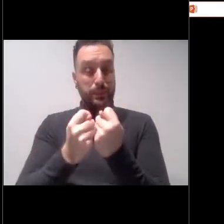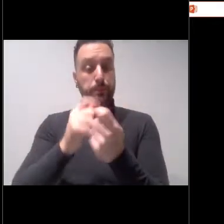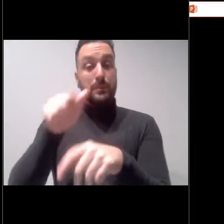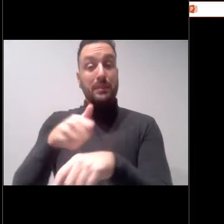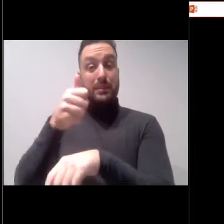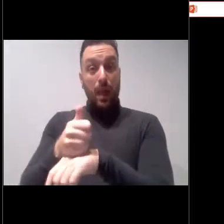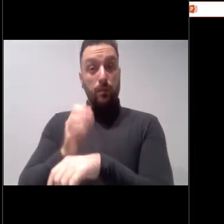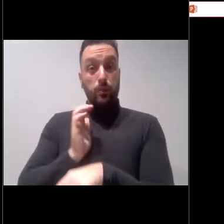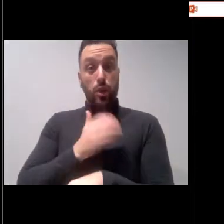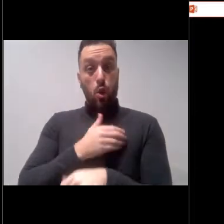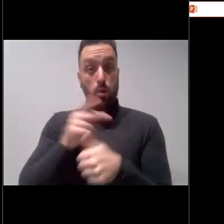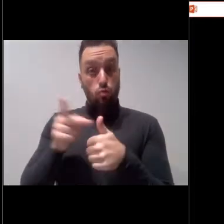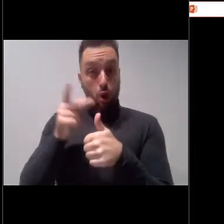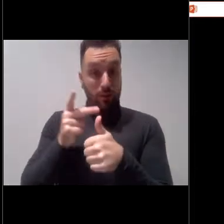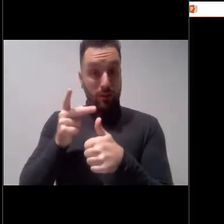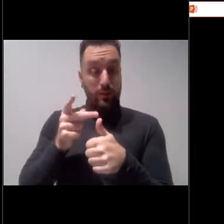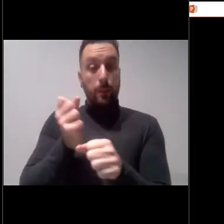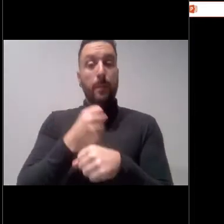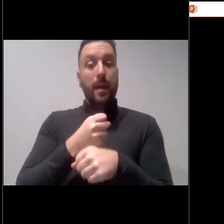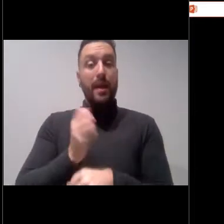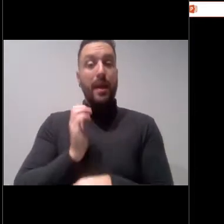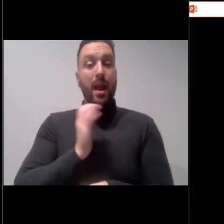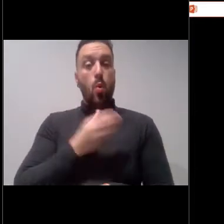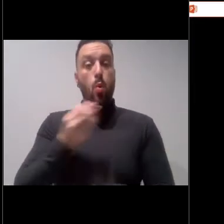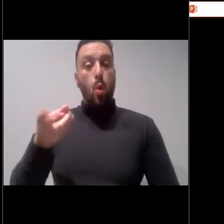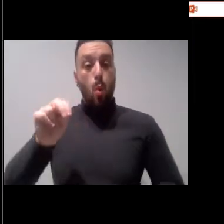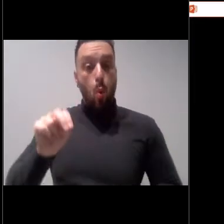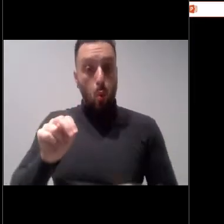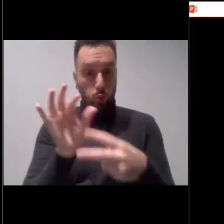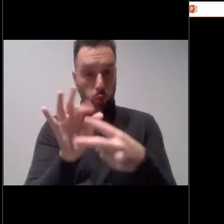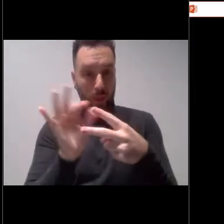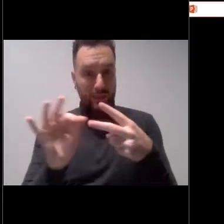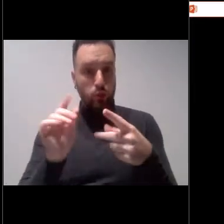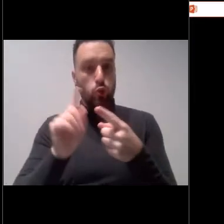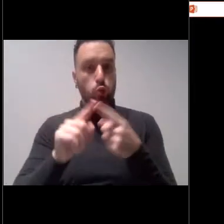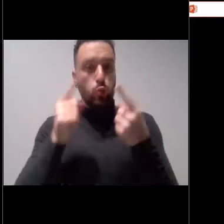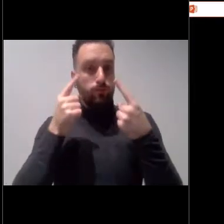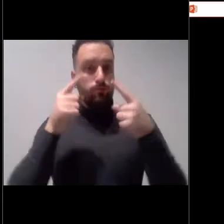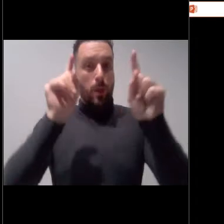priorities and make our own choices to accomplish our goals.